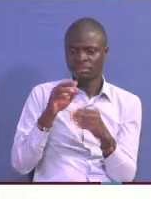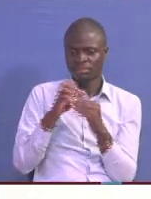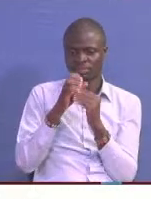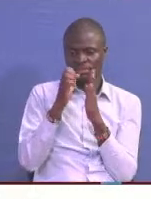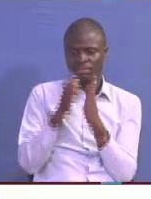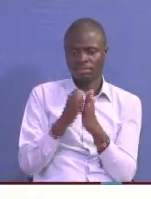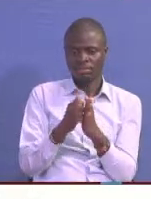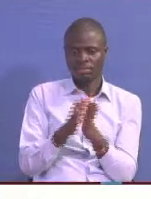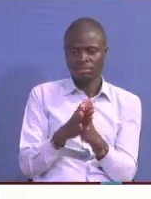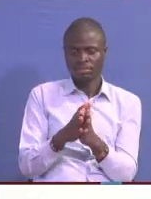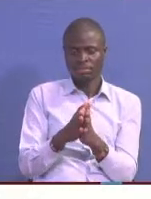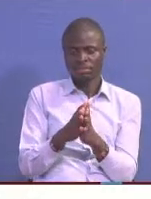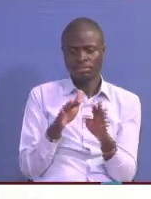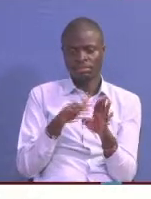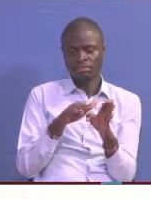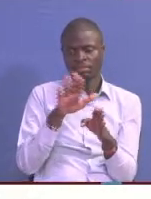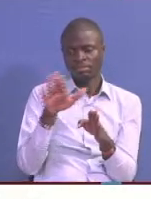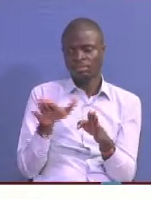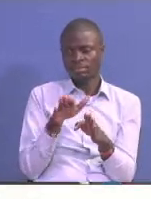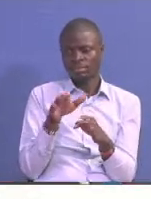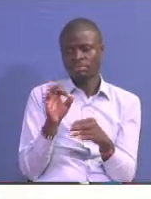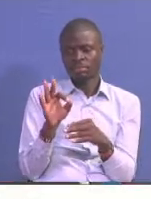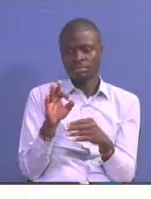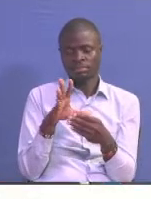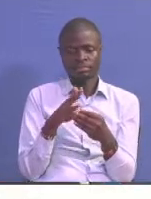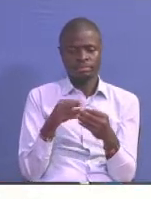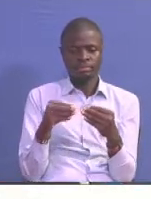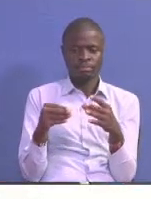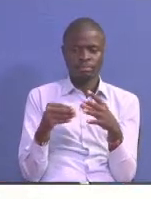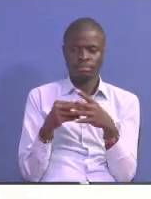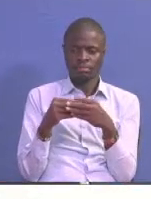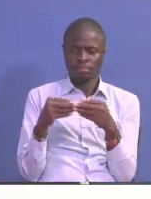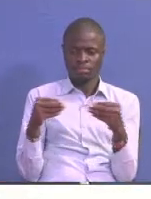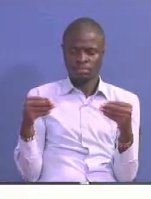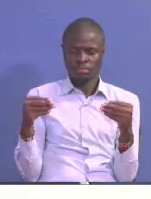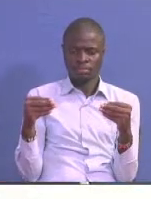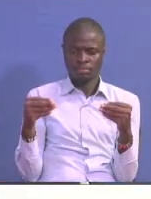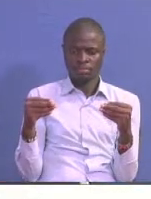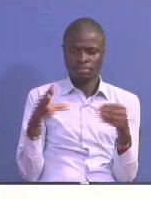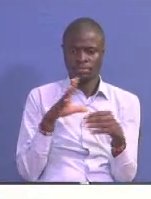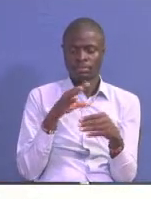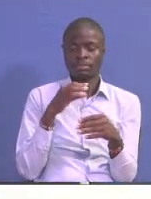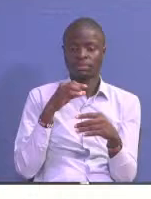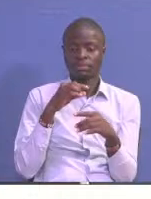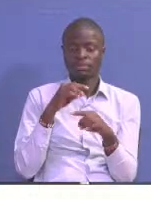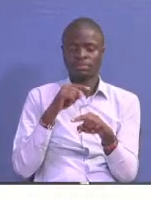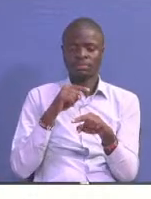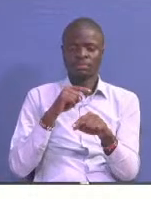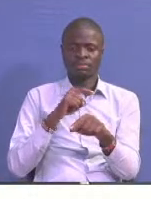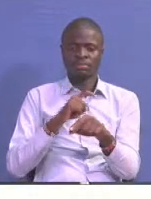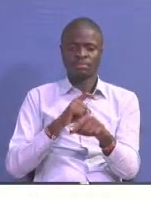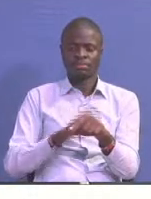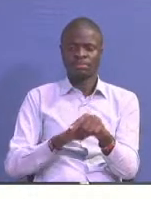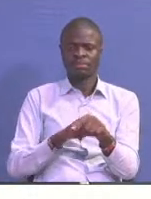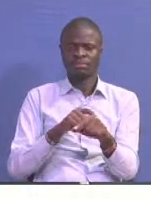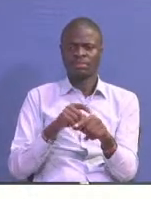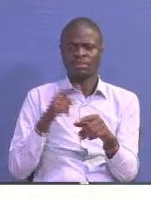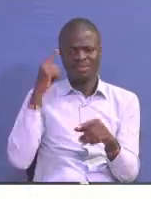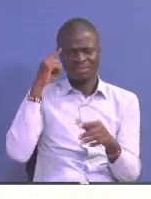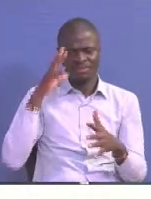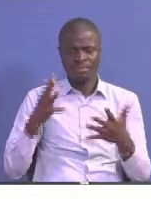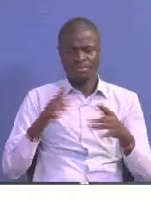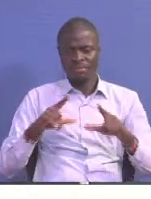leaders in the area of innovation, creativity. And so when he was asking for how long are we going to